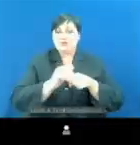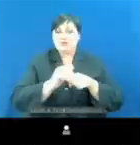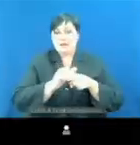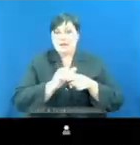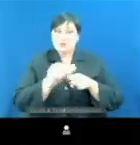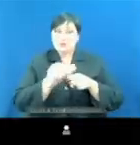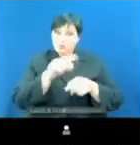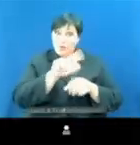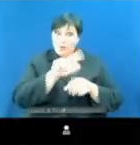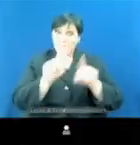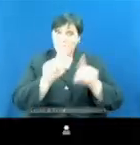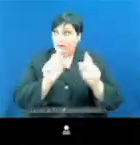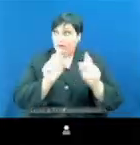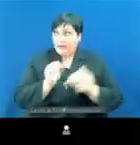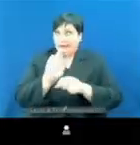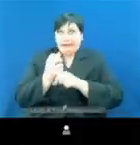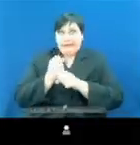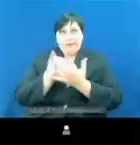CEUs.